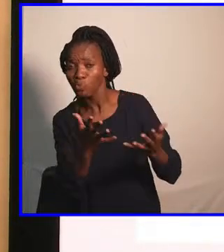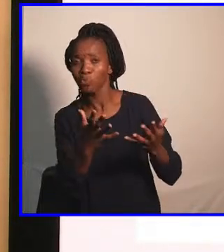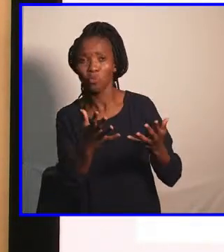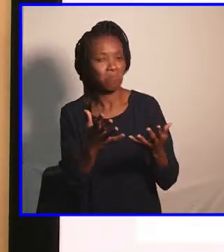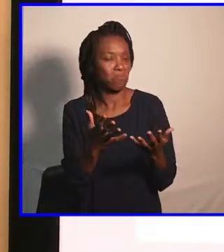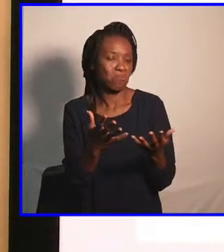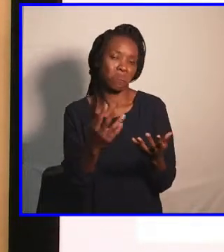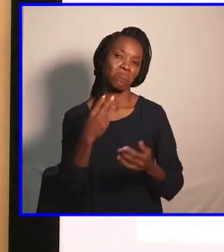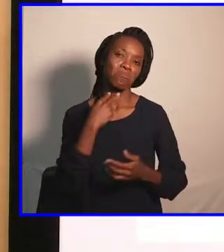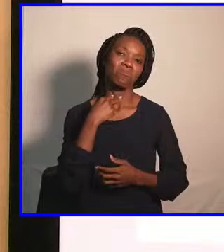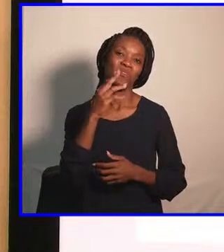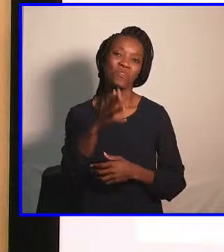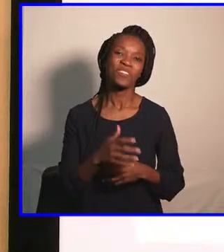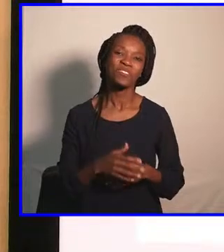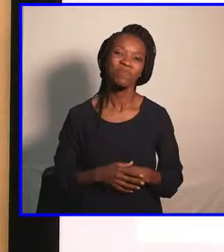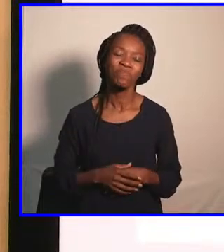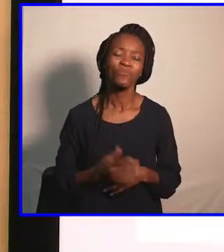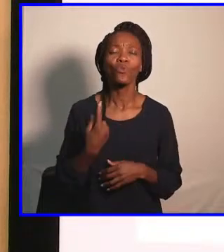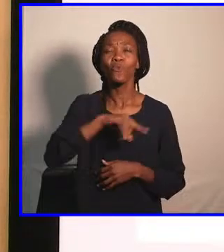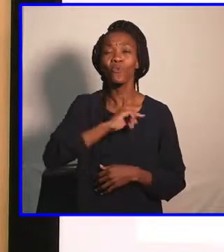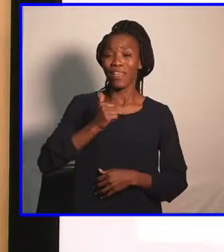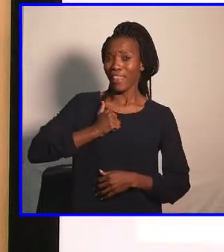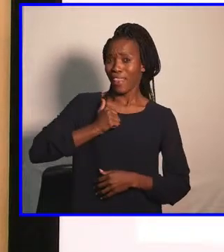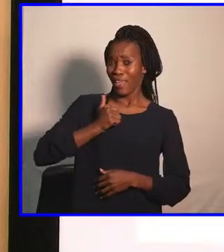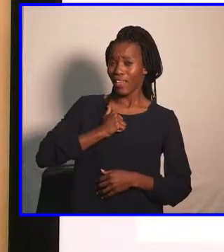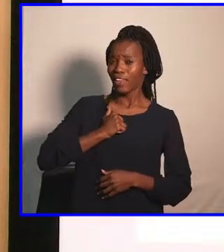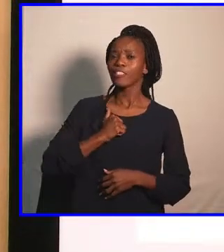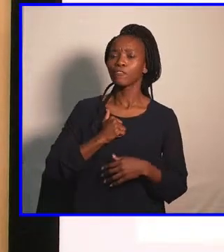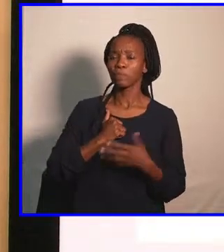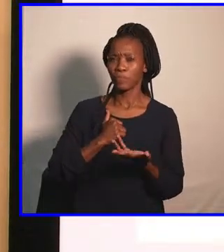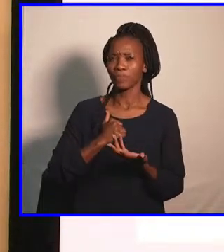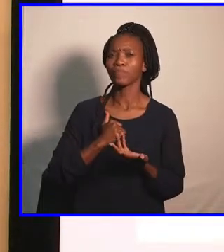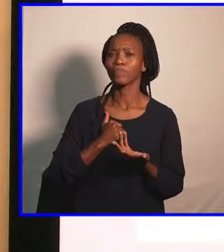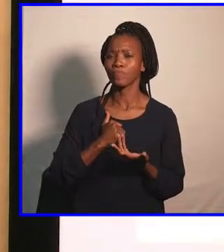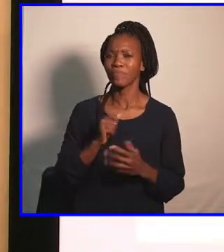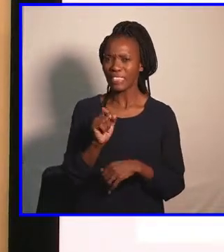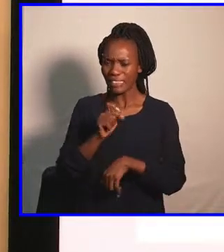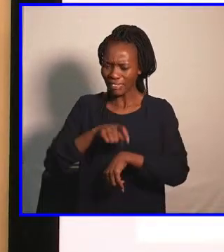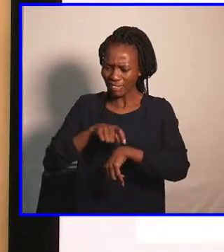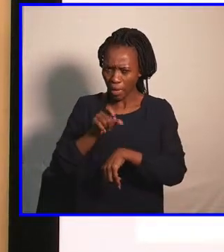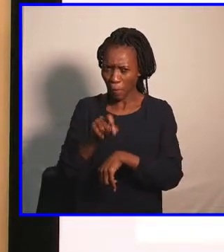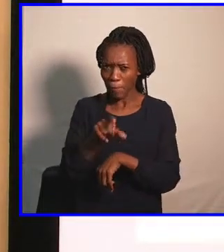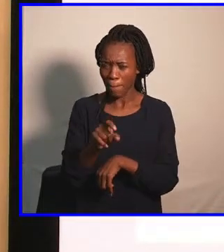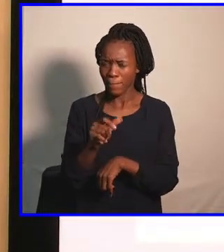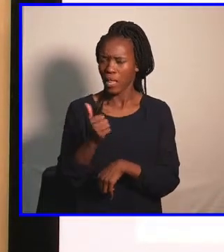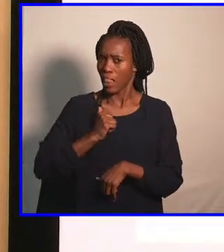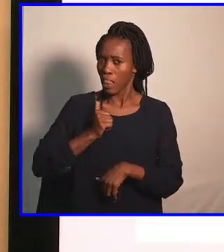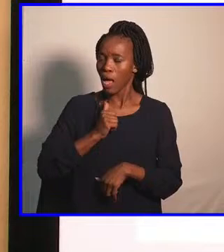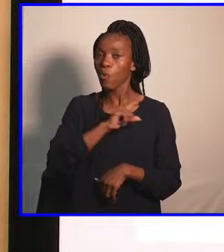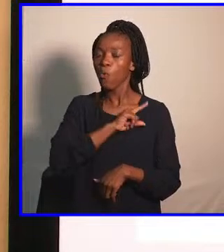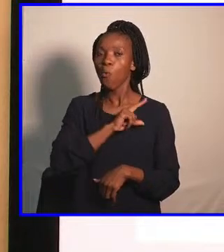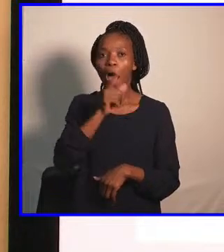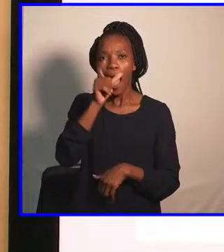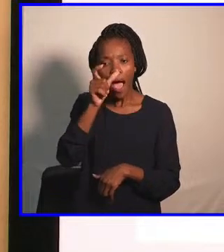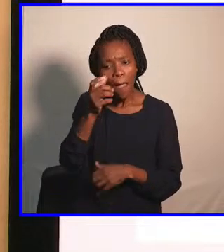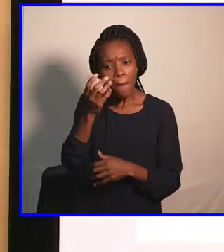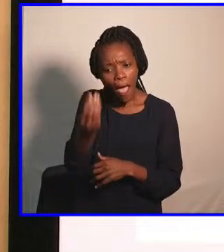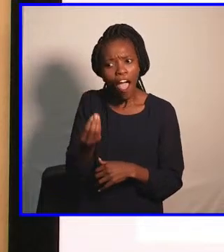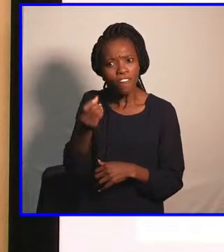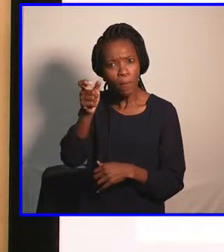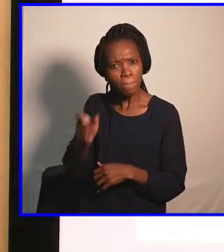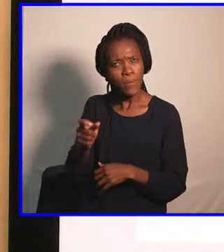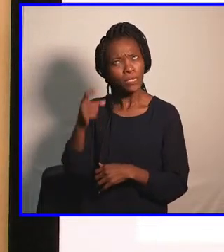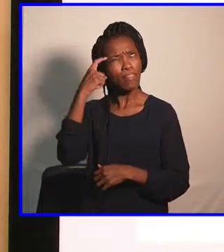become. We were fortunate at the time to have had visionaries